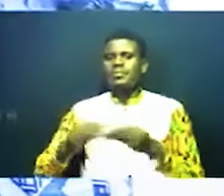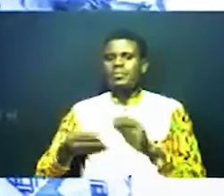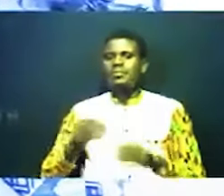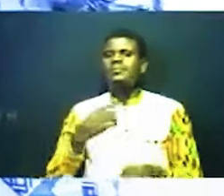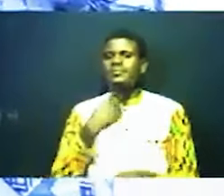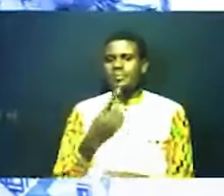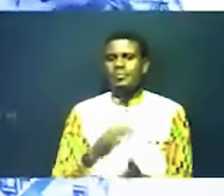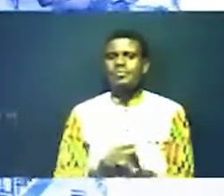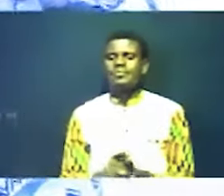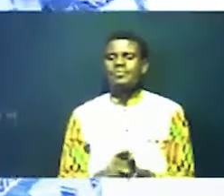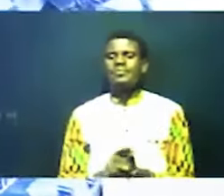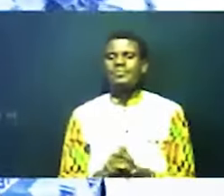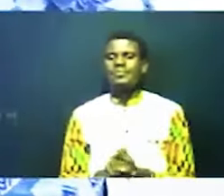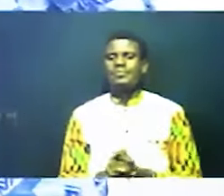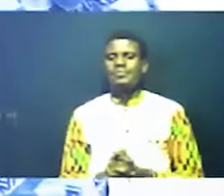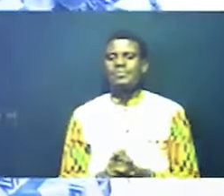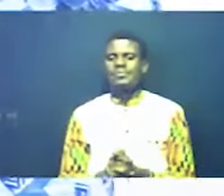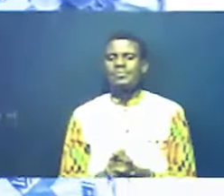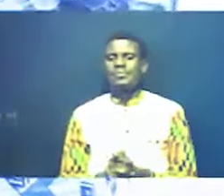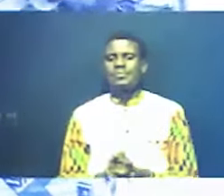come in. So